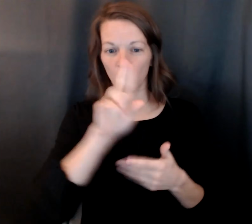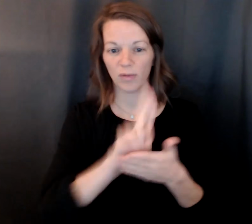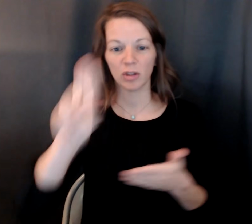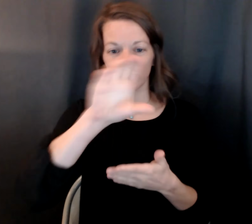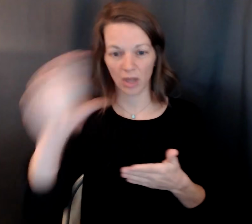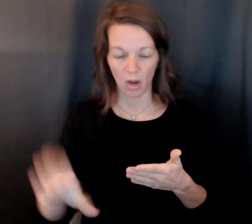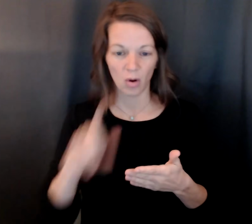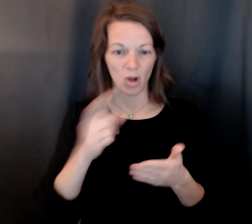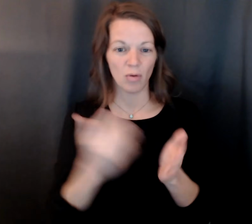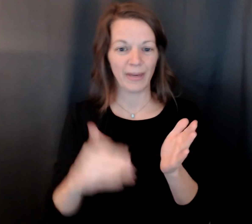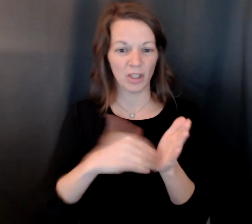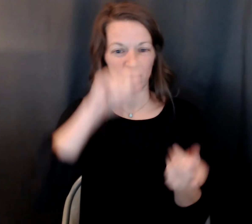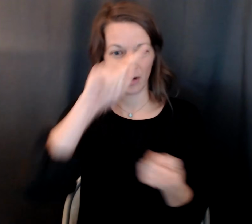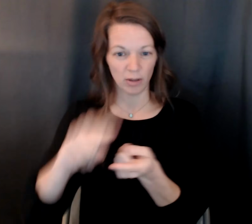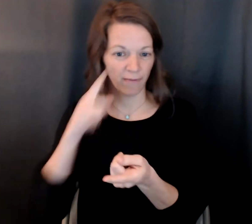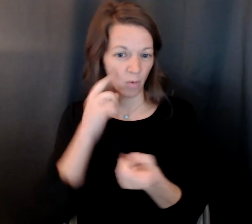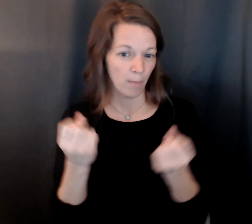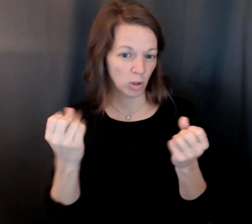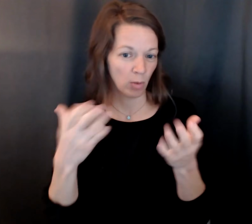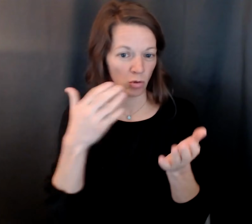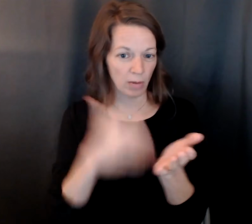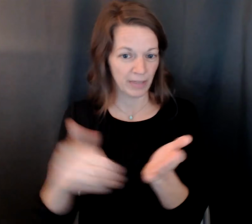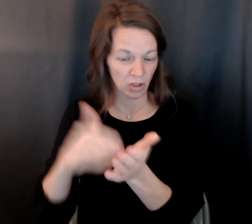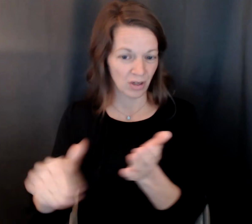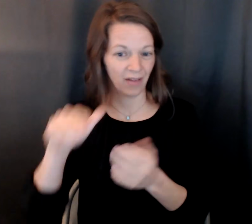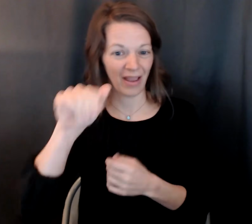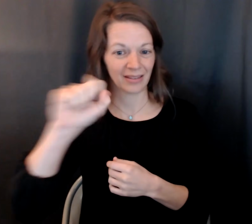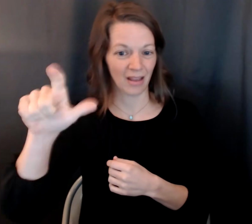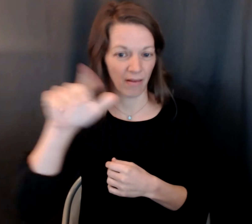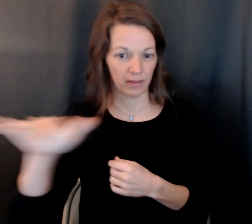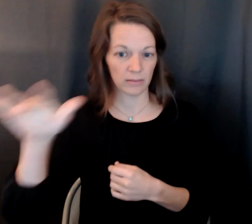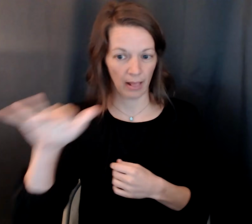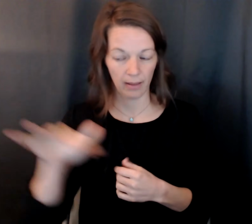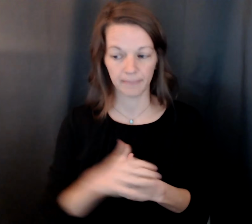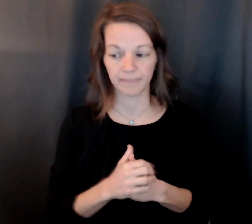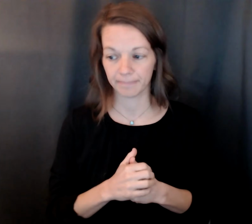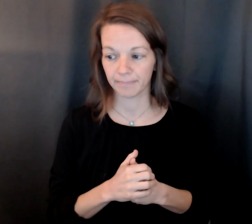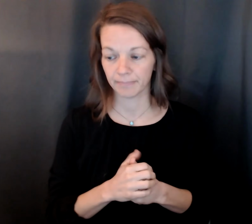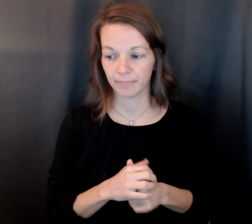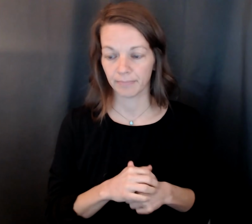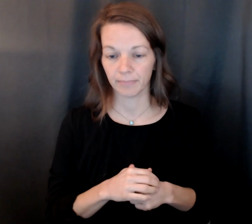reduction across multiple repetitions in ASL fingerspelling.